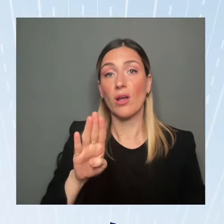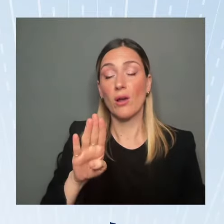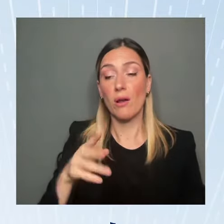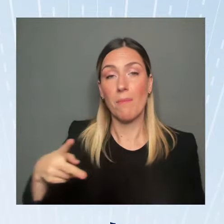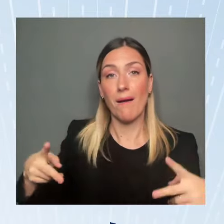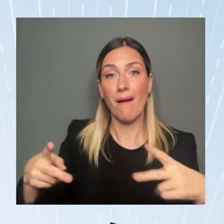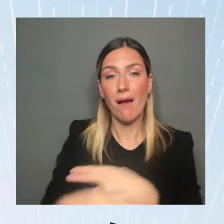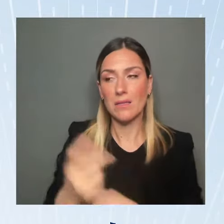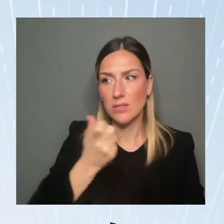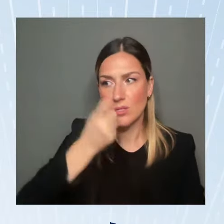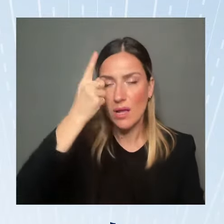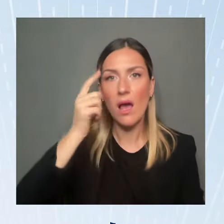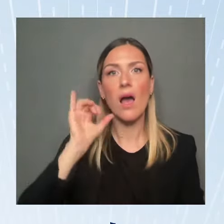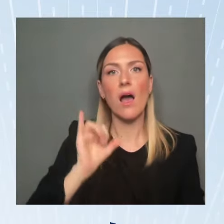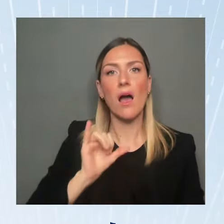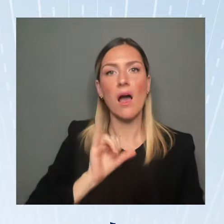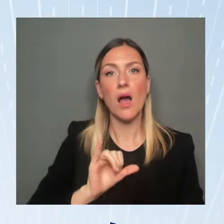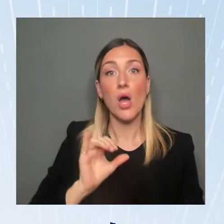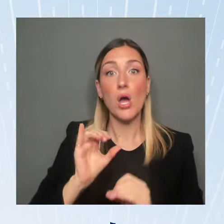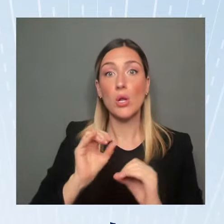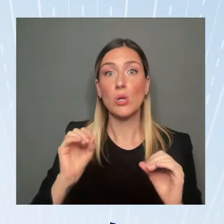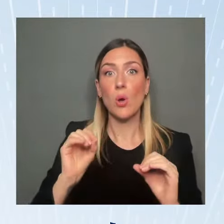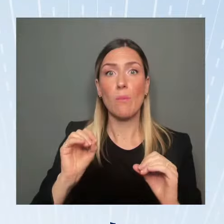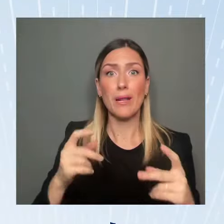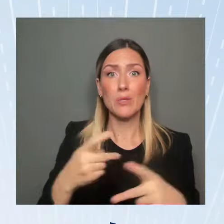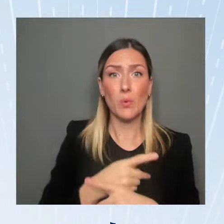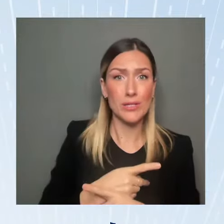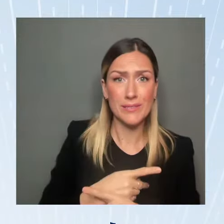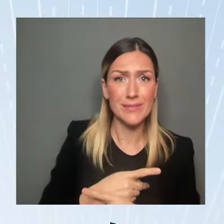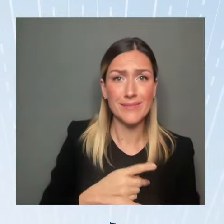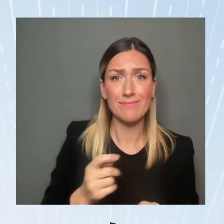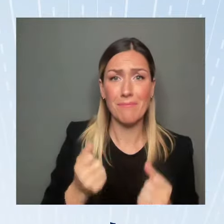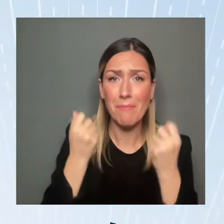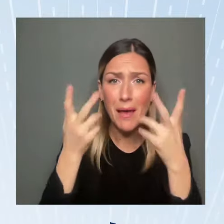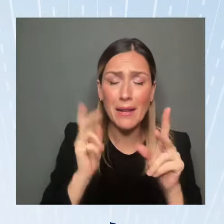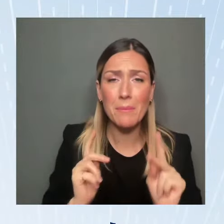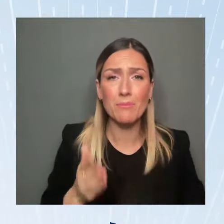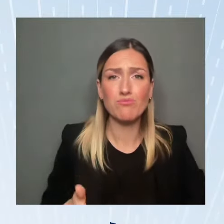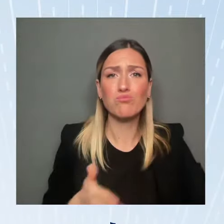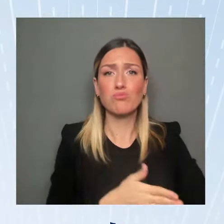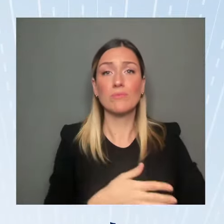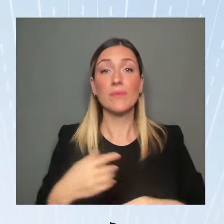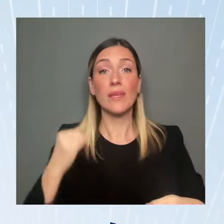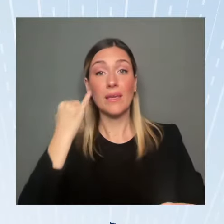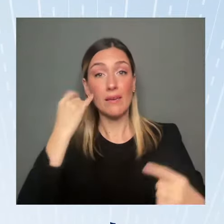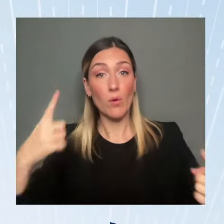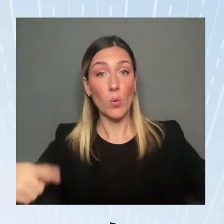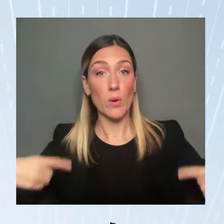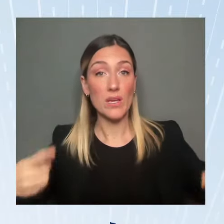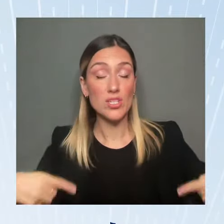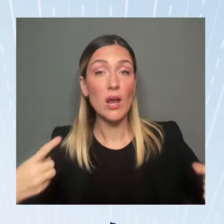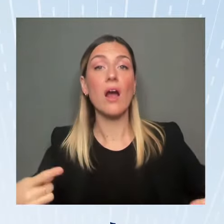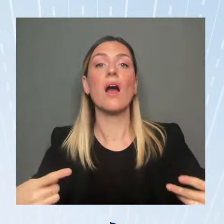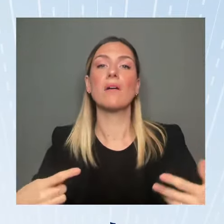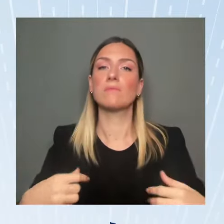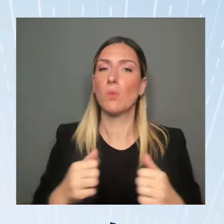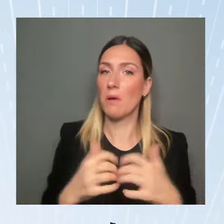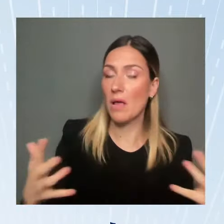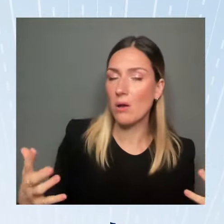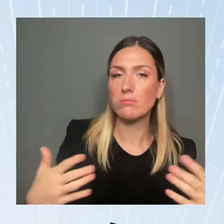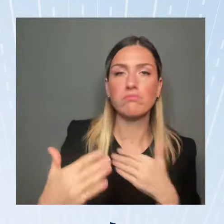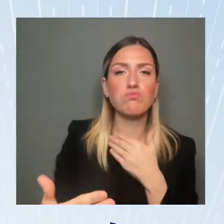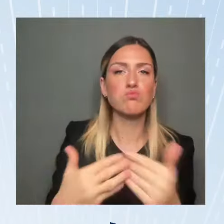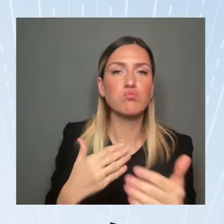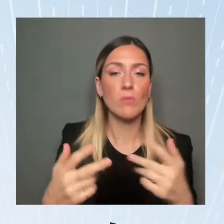how this is something that makes nobody worse off, actually makes a lot of people better off, both those who are wheelchair users and those who are not. But it's just one example of how